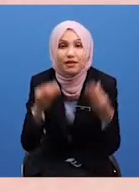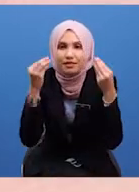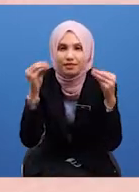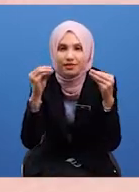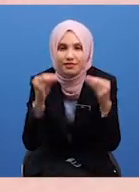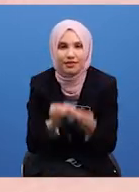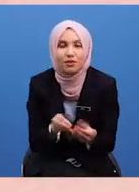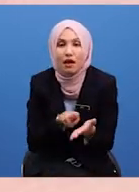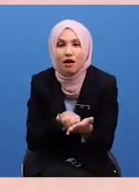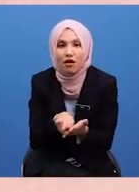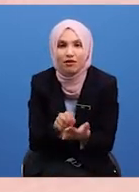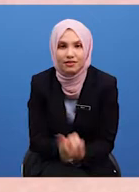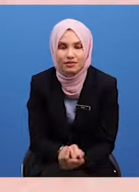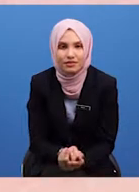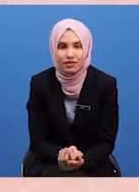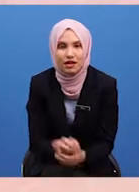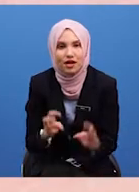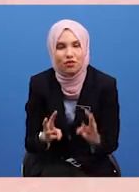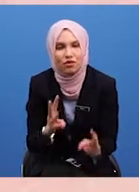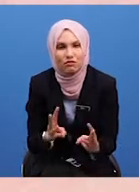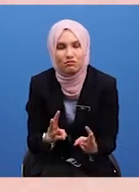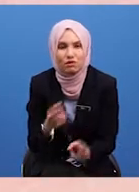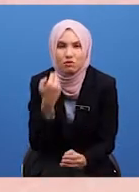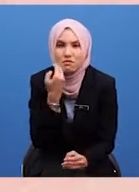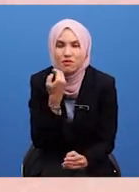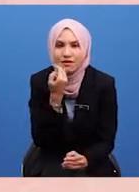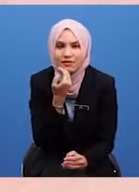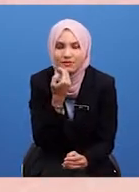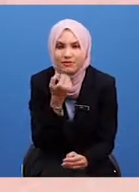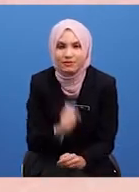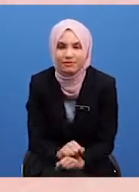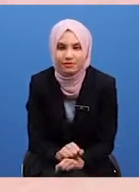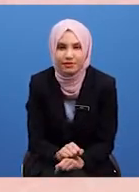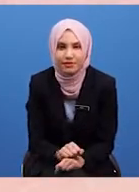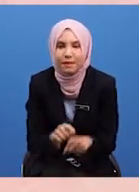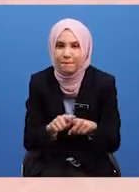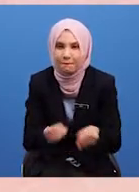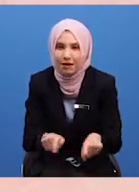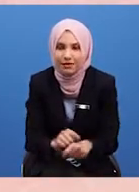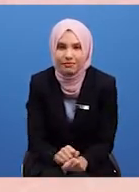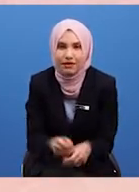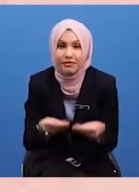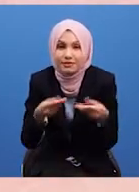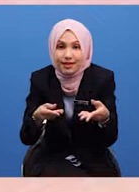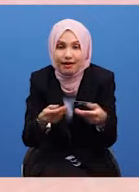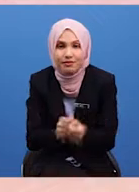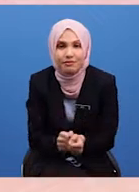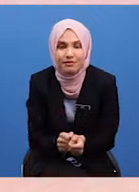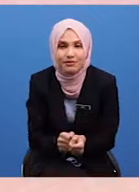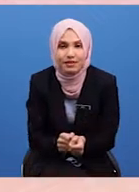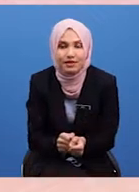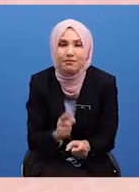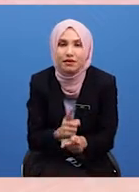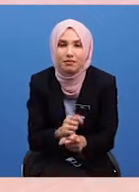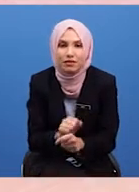be honest. Although Joe feels embarrassed and sad about admitting his mistakes, he turns himself in and